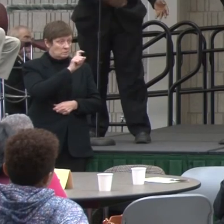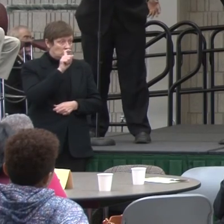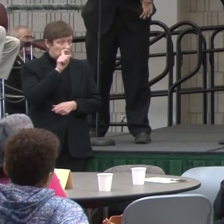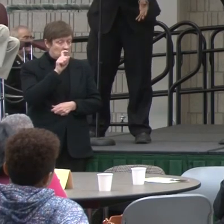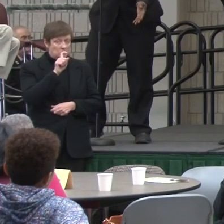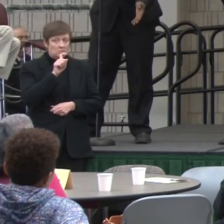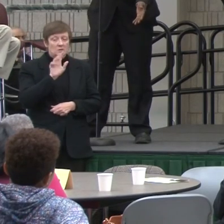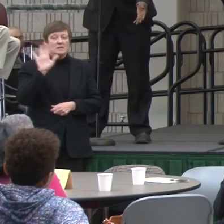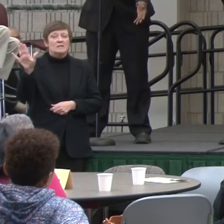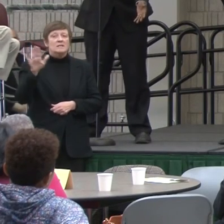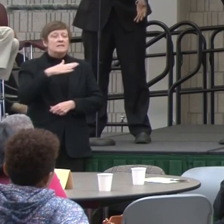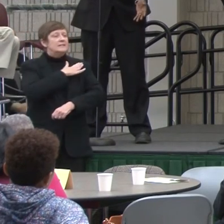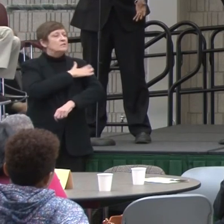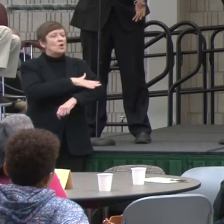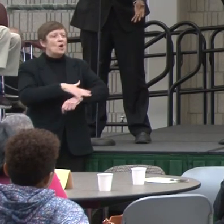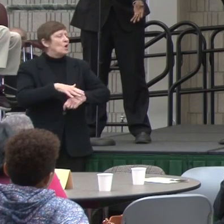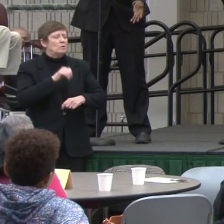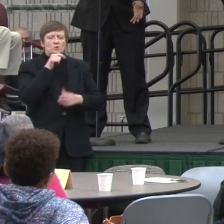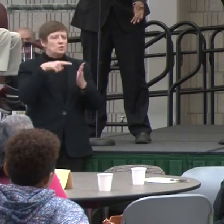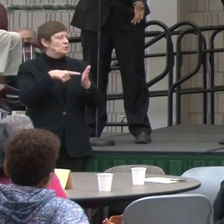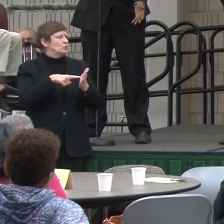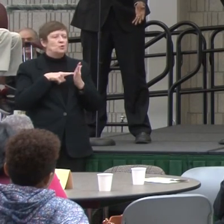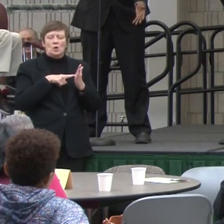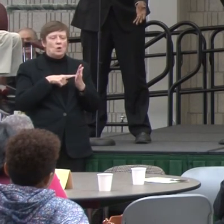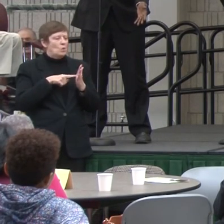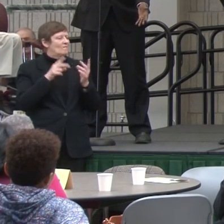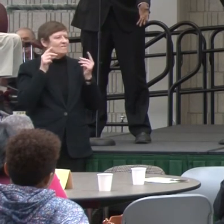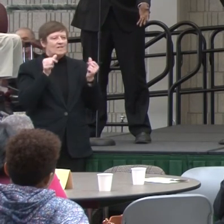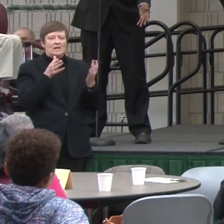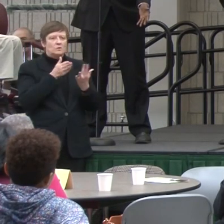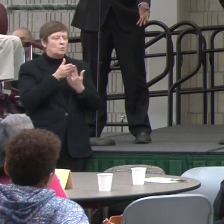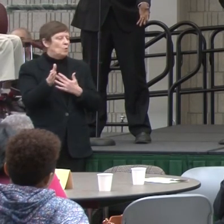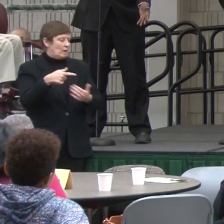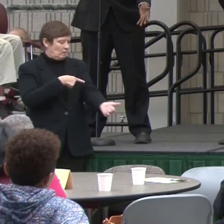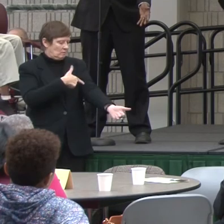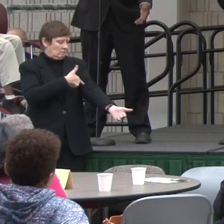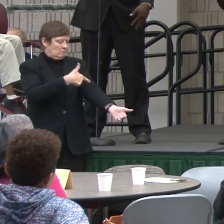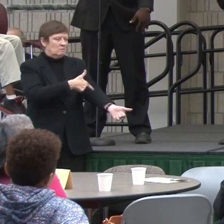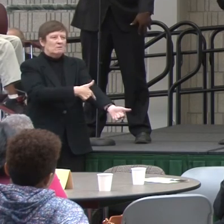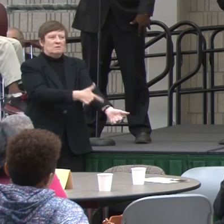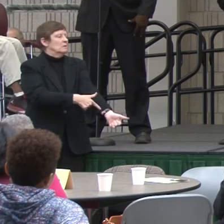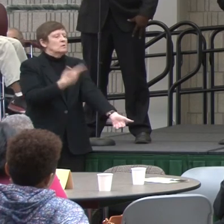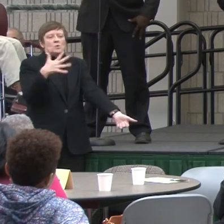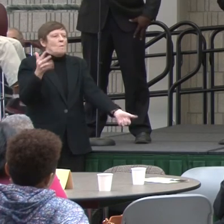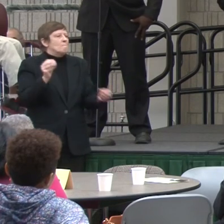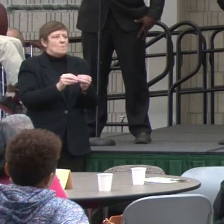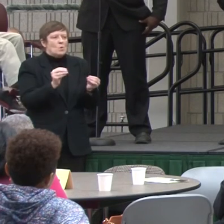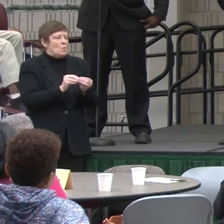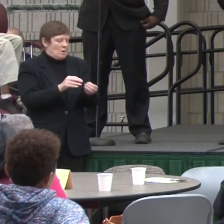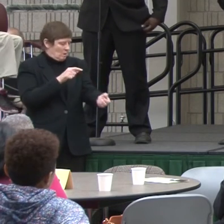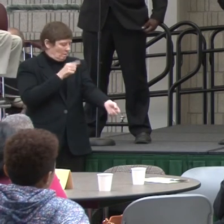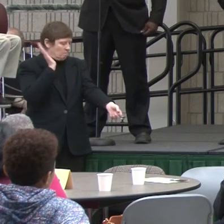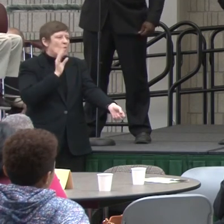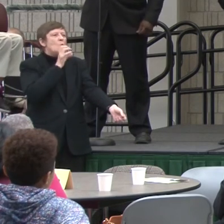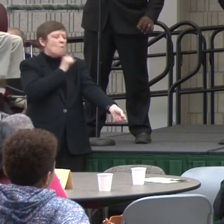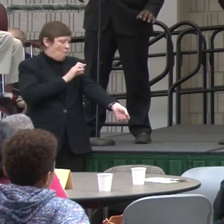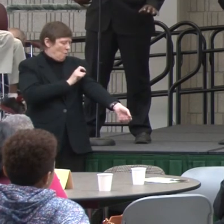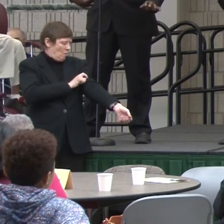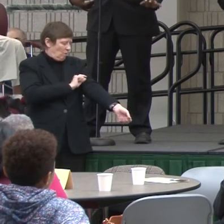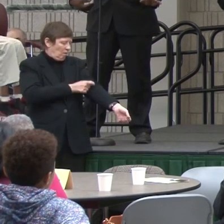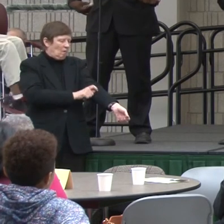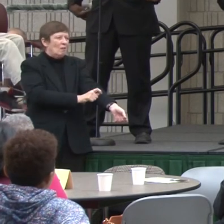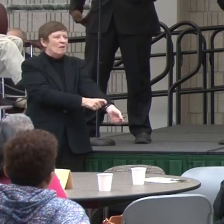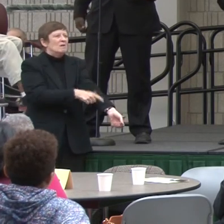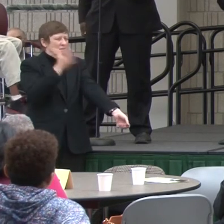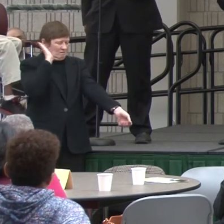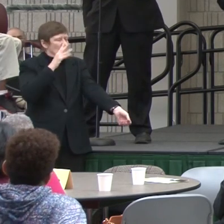His arms no longer show the expressway to euphoria. Track marks reveal the traffic jam of scabs